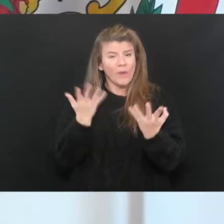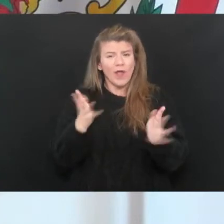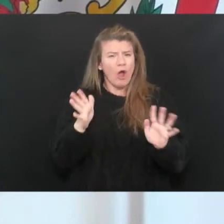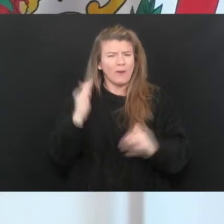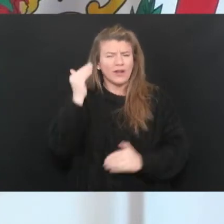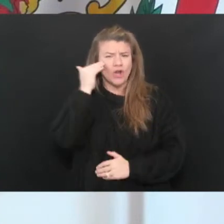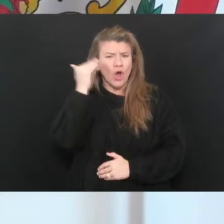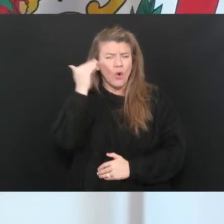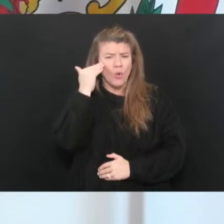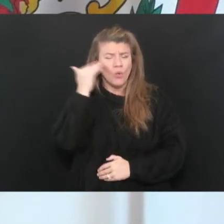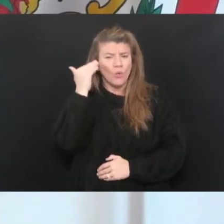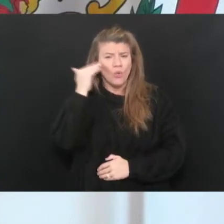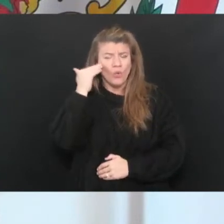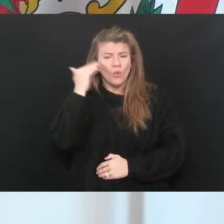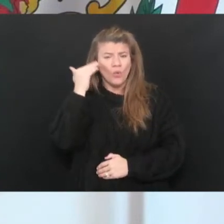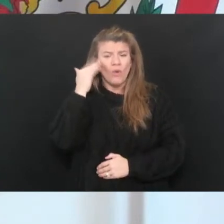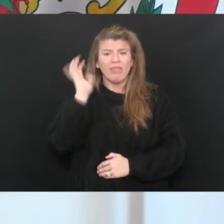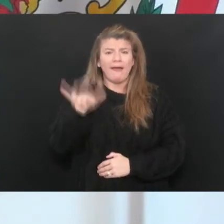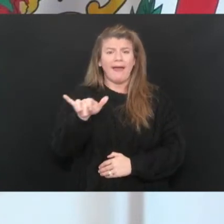this